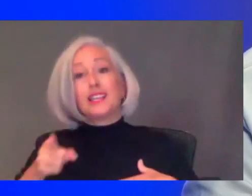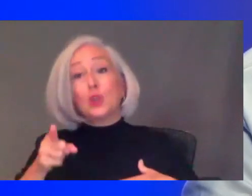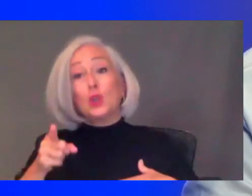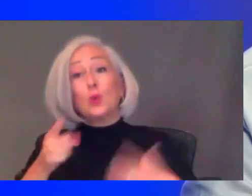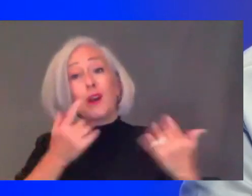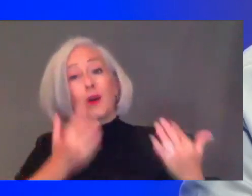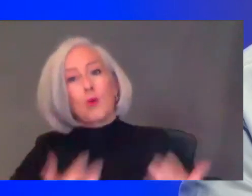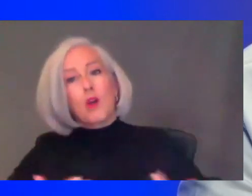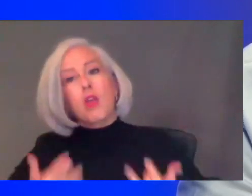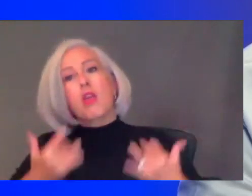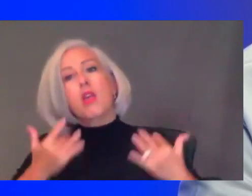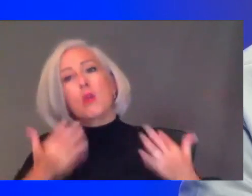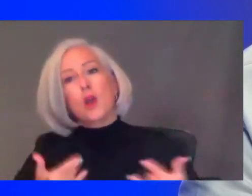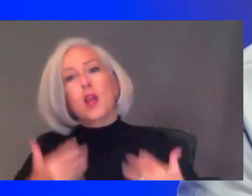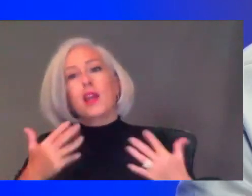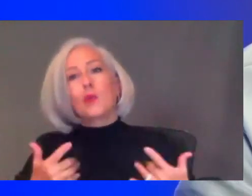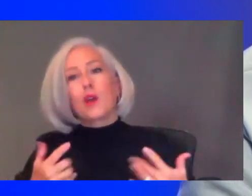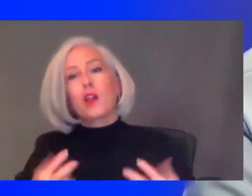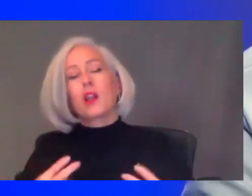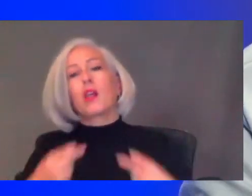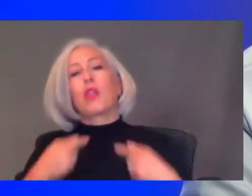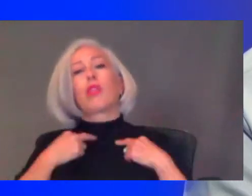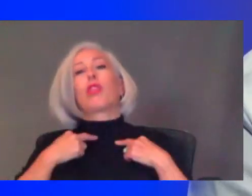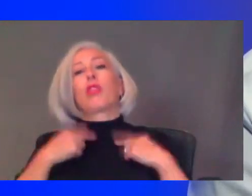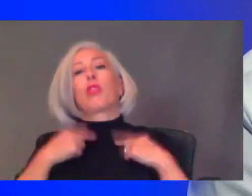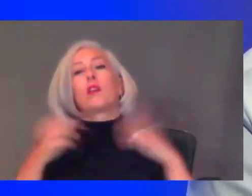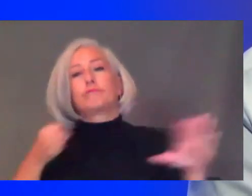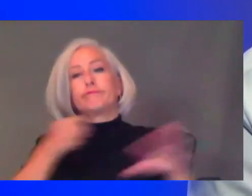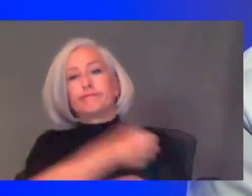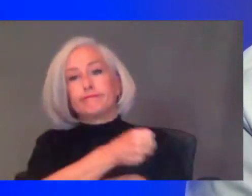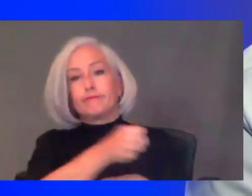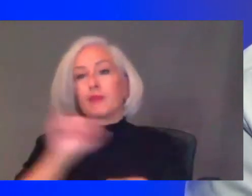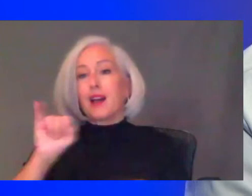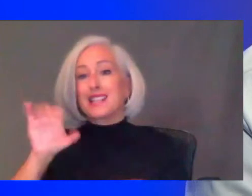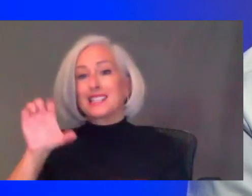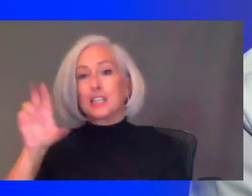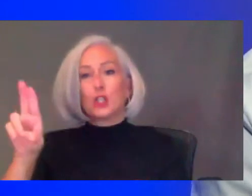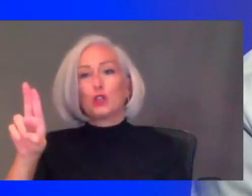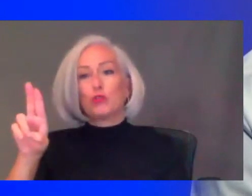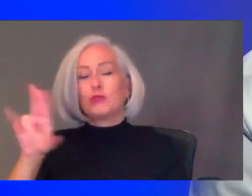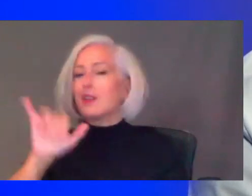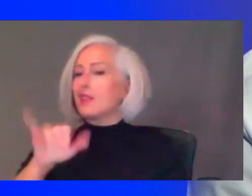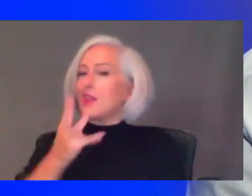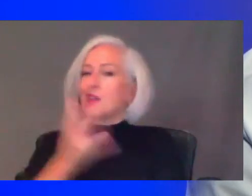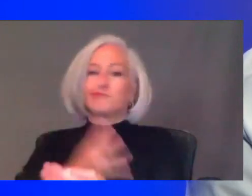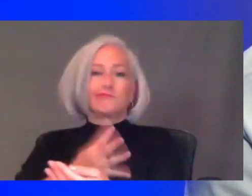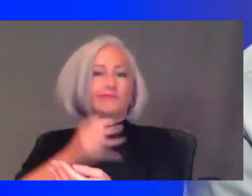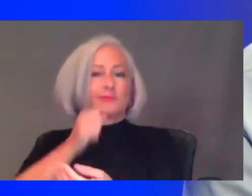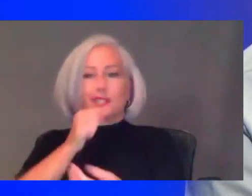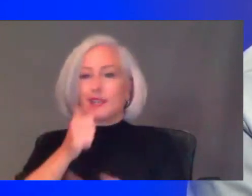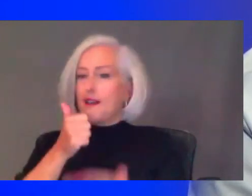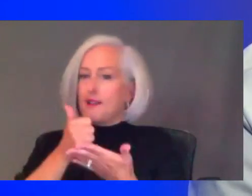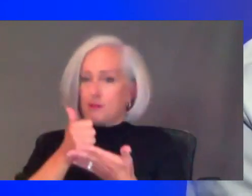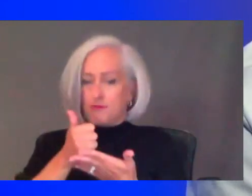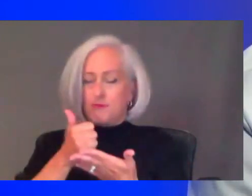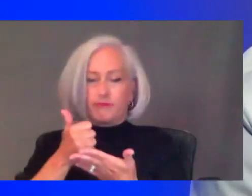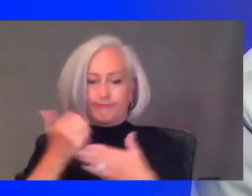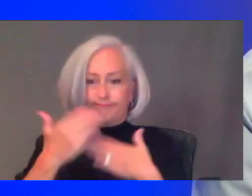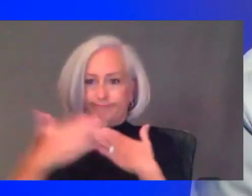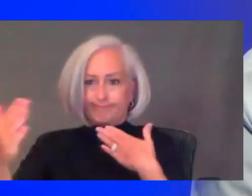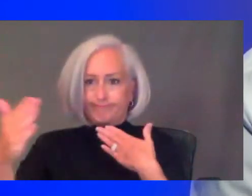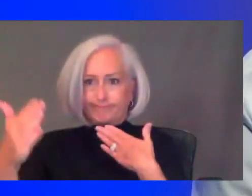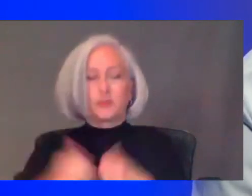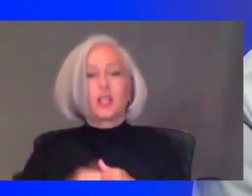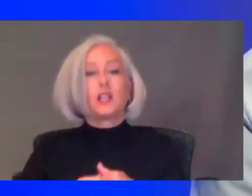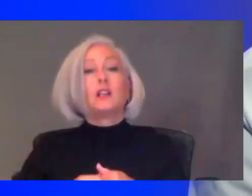it. Sure. So these are approved under the emergency use authorization, as I mentioned. That has been adjusted as the